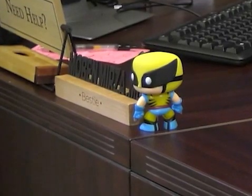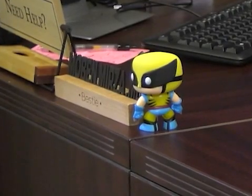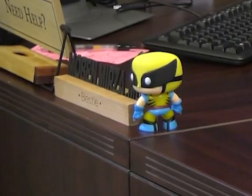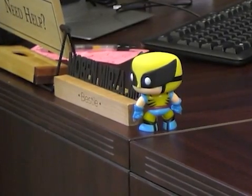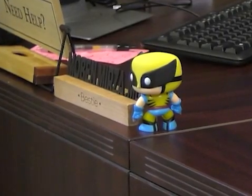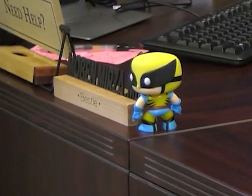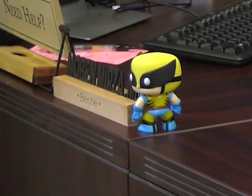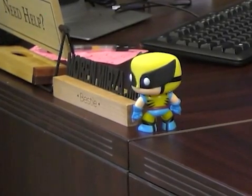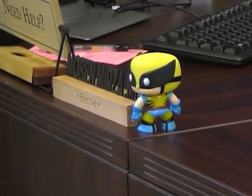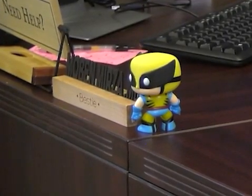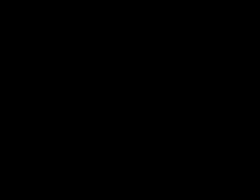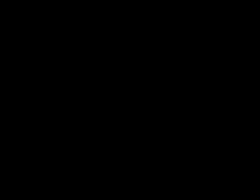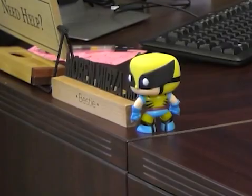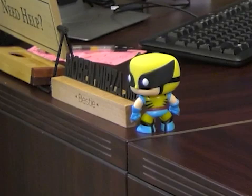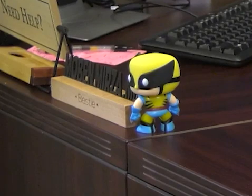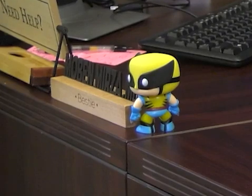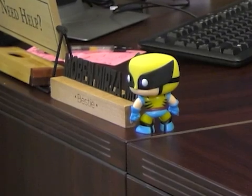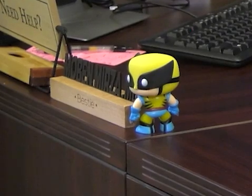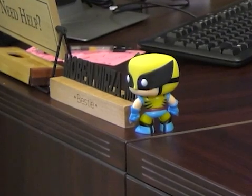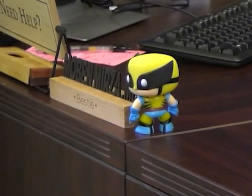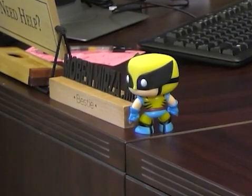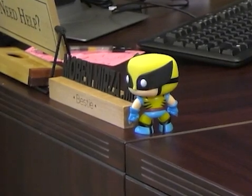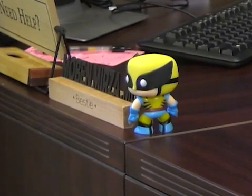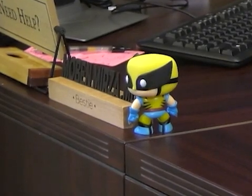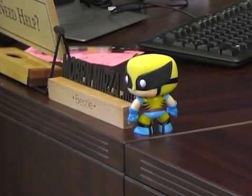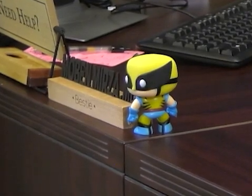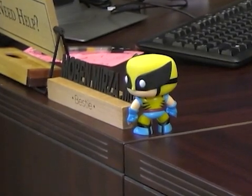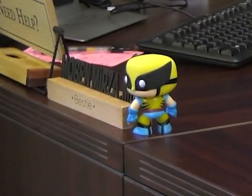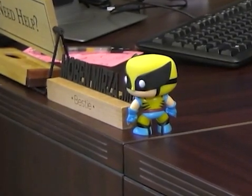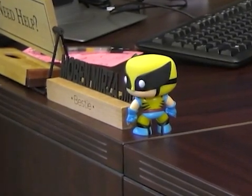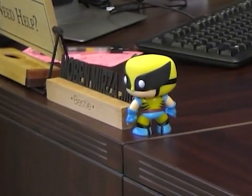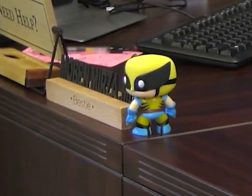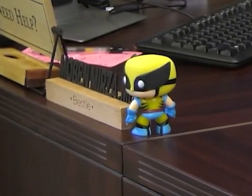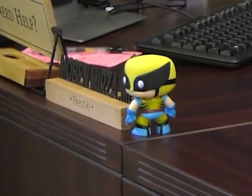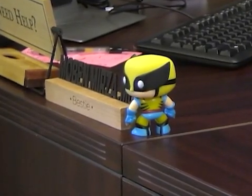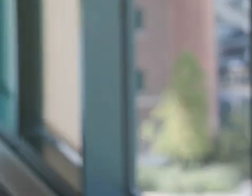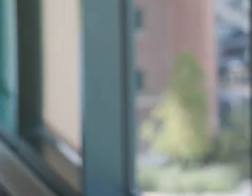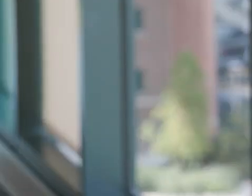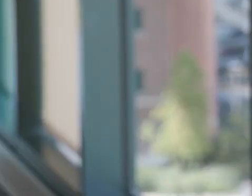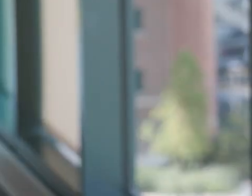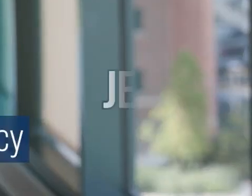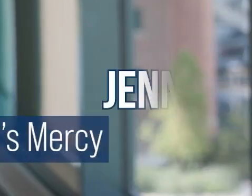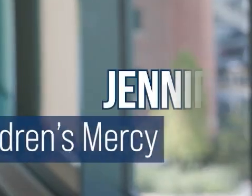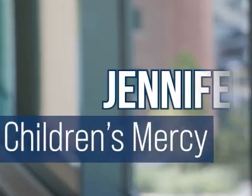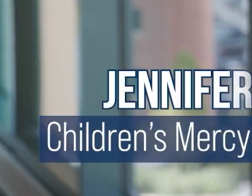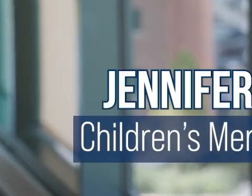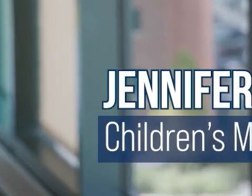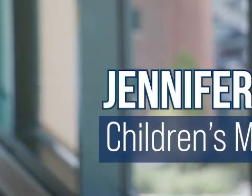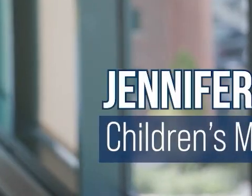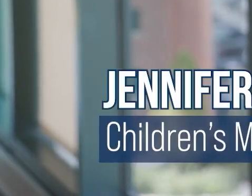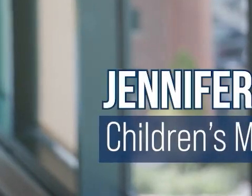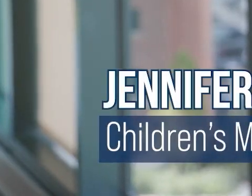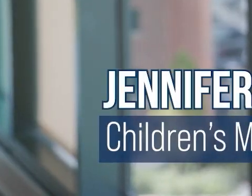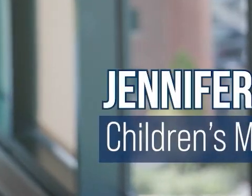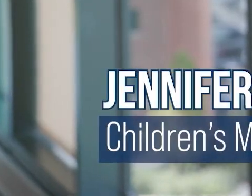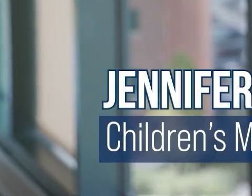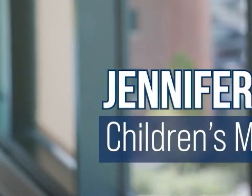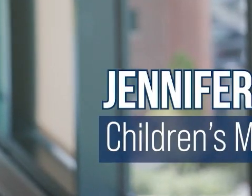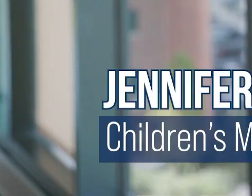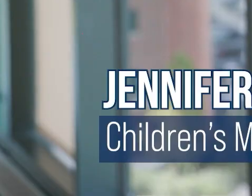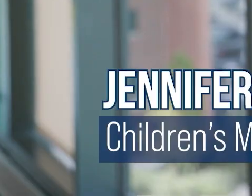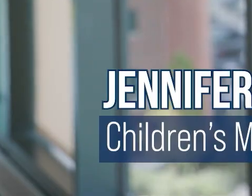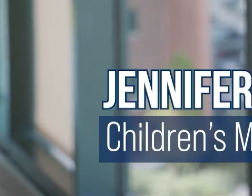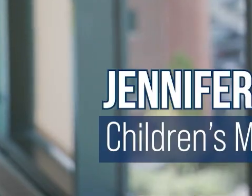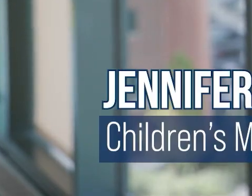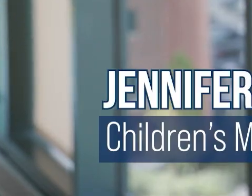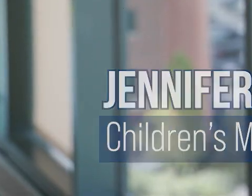signs, foster open conversations, and support changes that make it safe to seek help. I'm Dr. Jennifer Watts. Let's work together